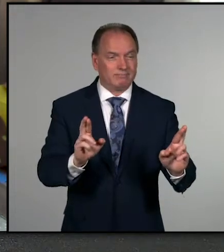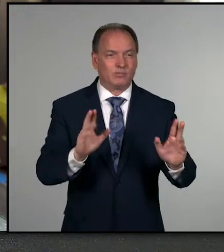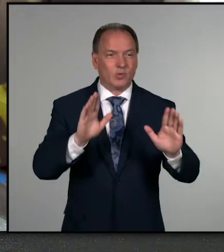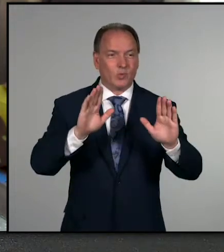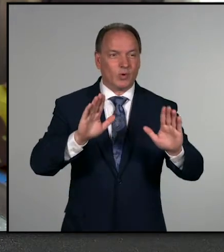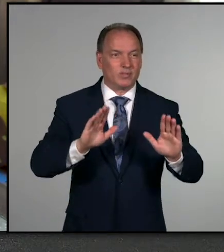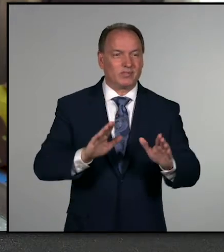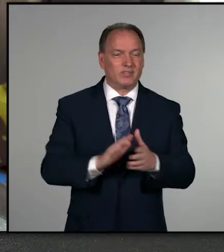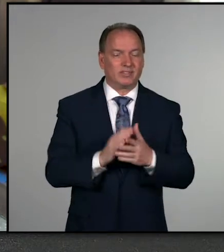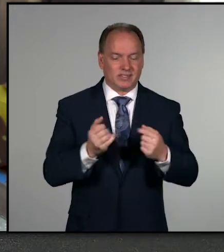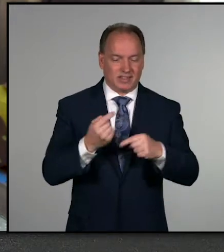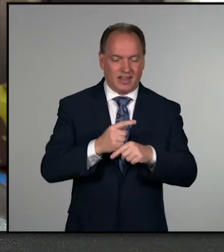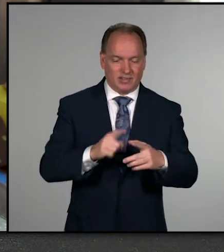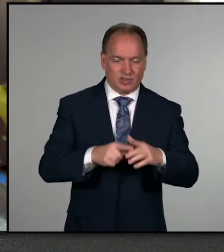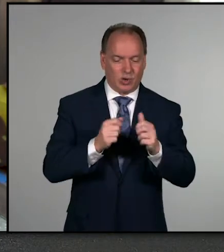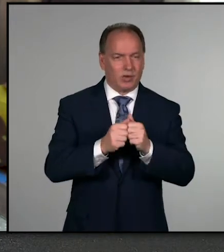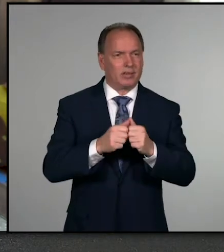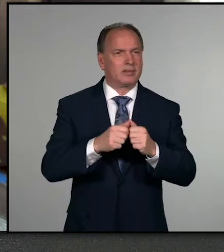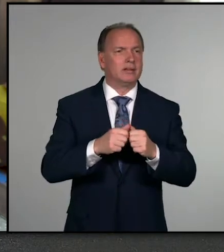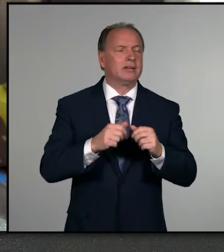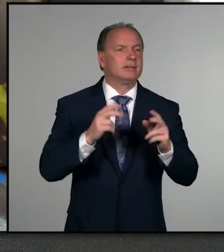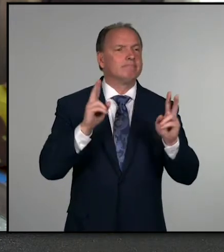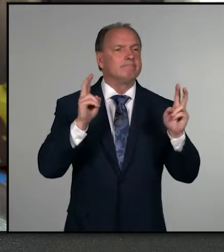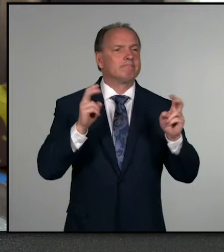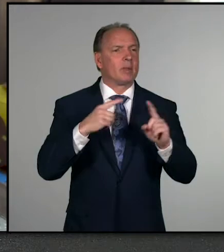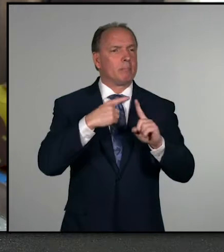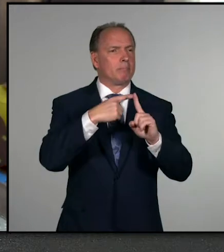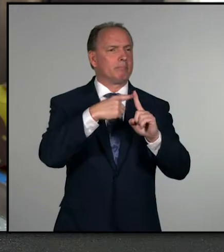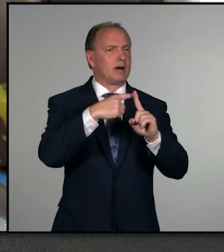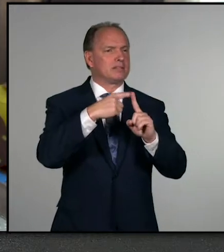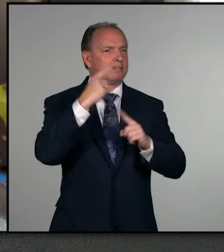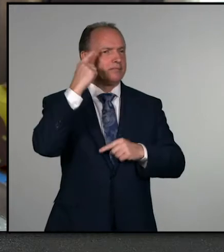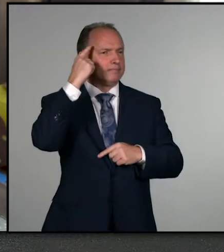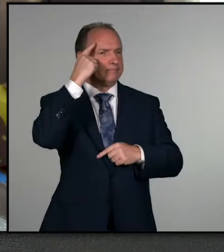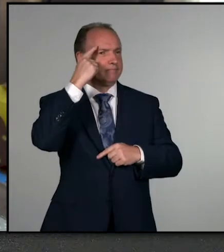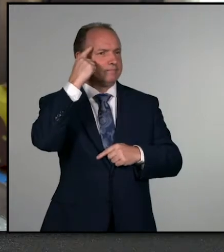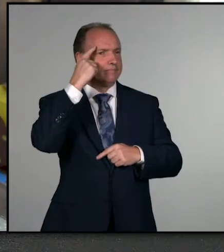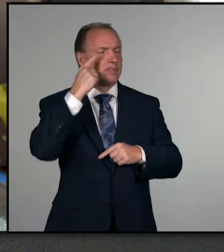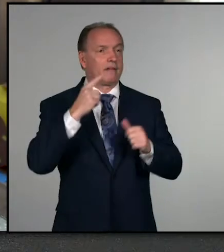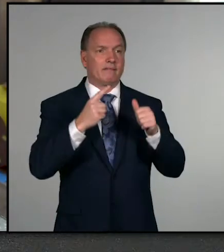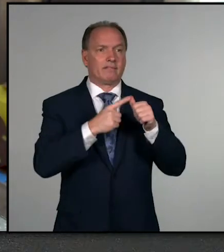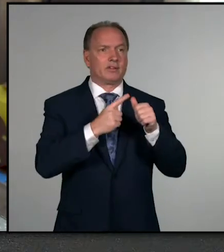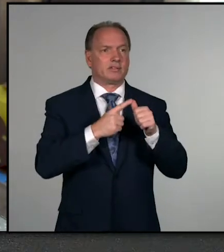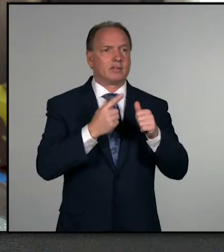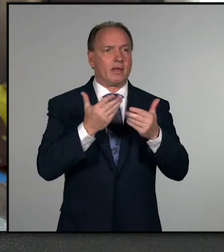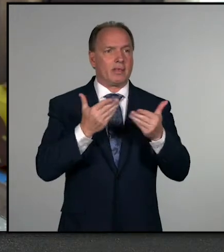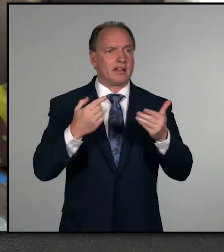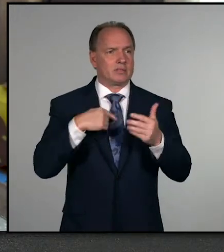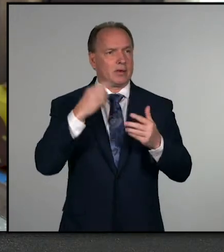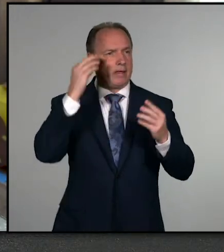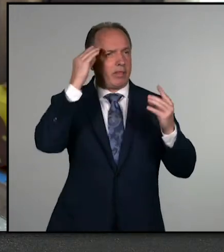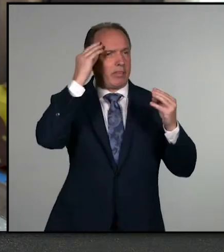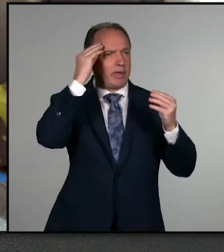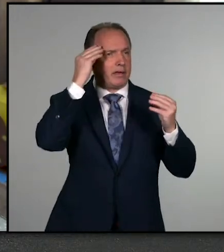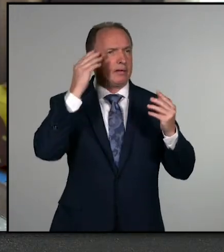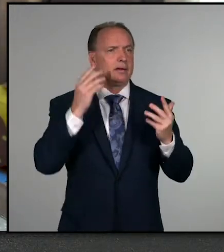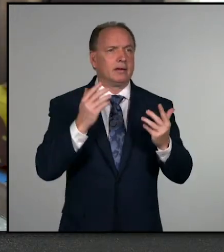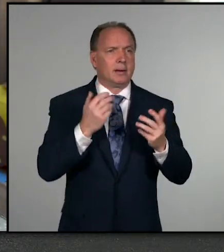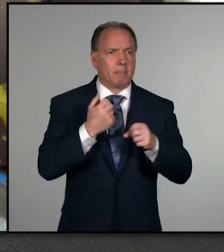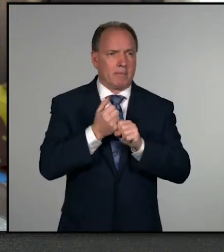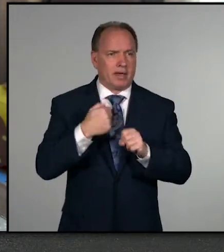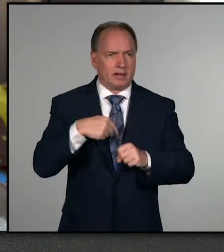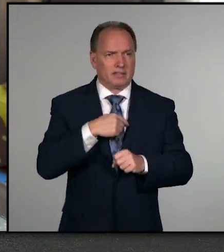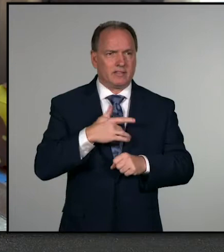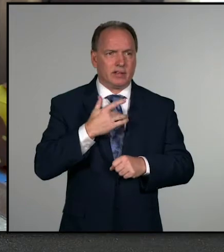Wonderful. Today I want to start with a couple positive thoughts first. Those are things that we think of that make us feel good